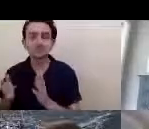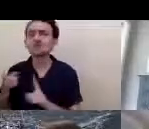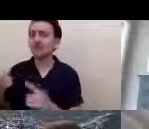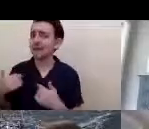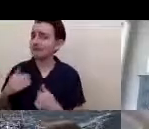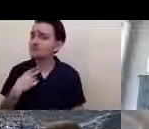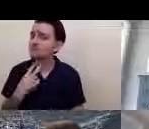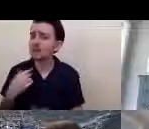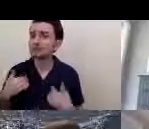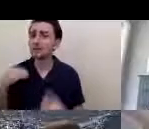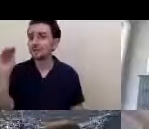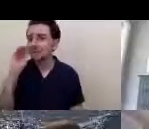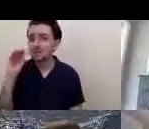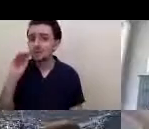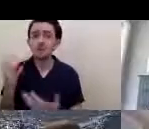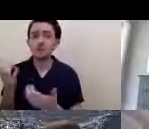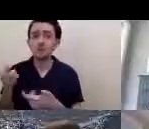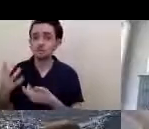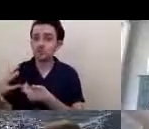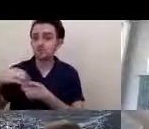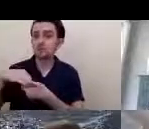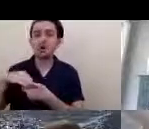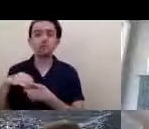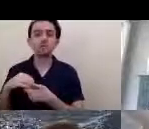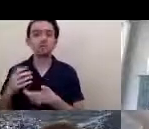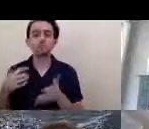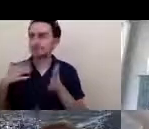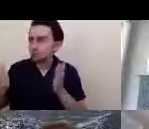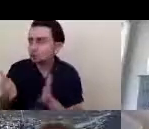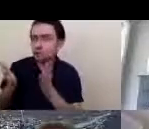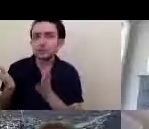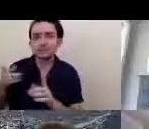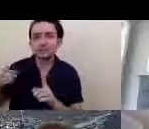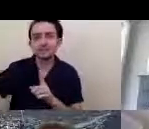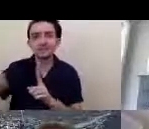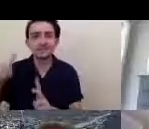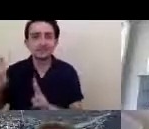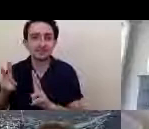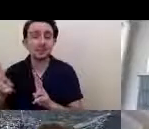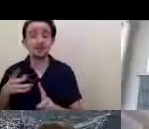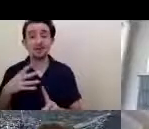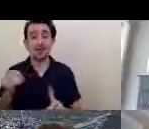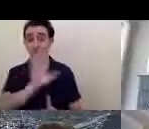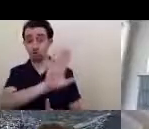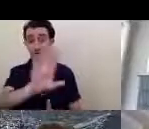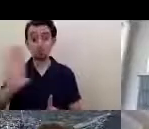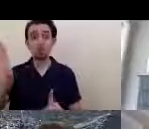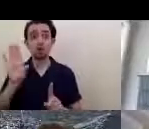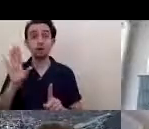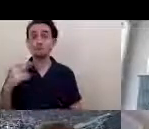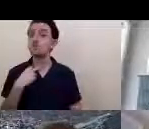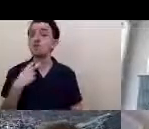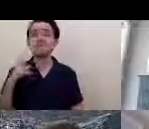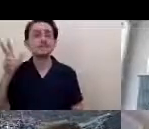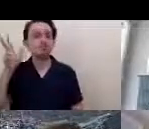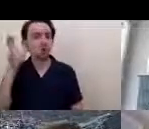of what I want to do today on behalf of the mayor is encourage you to make sure each of your voices as participants are heard as we advance this effort.